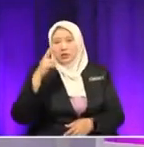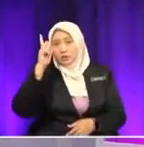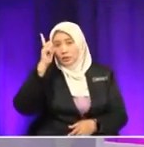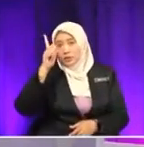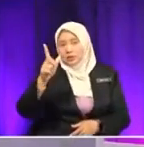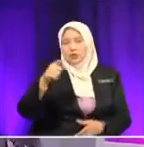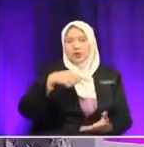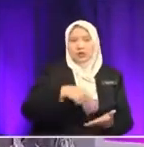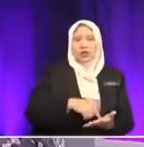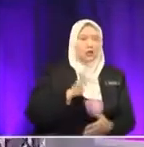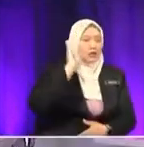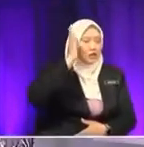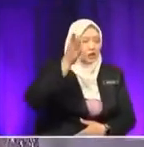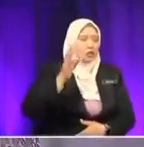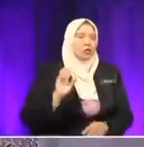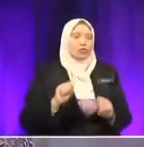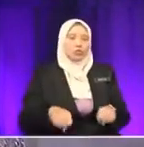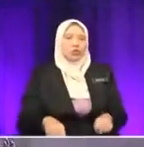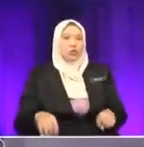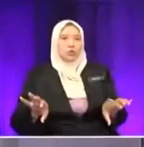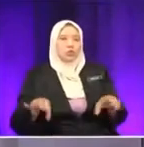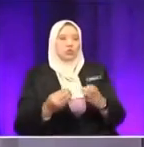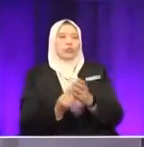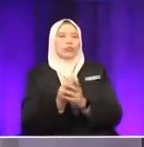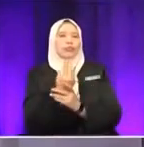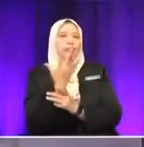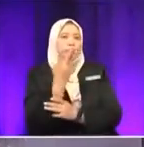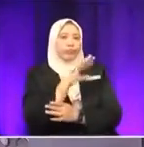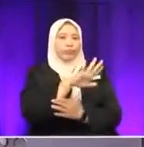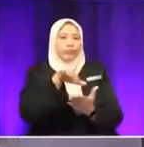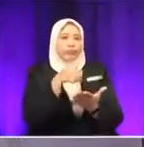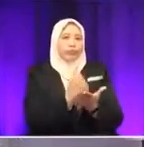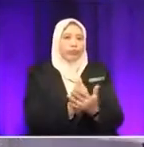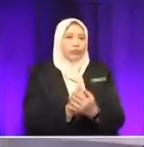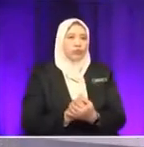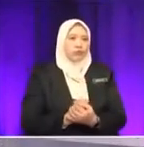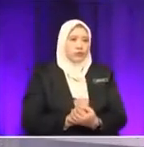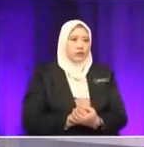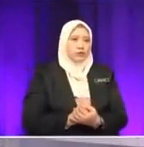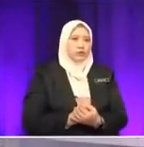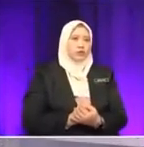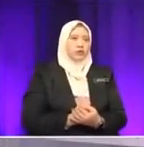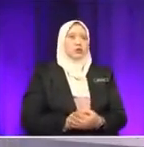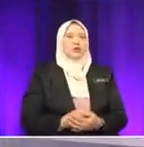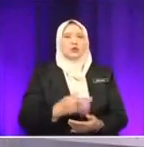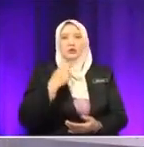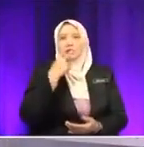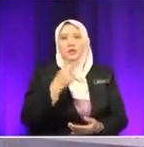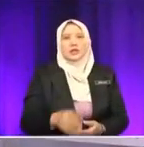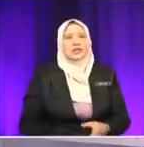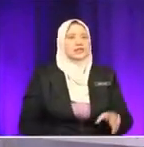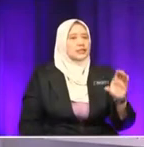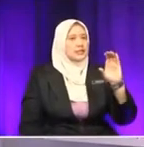now we have come to the last one, the last sentence, that is C. So look at my finger, guys. Look at my finger. So